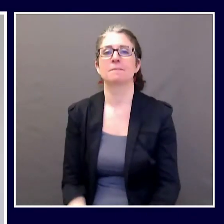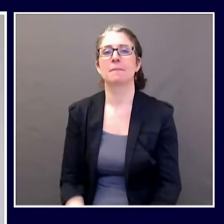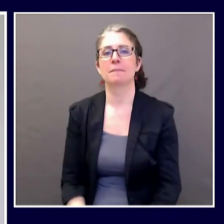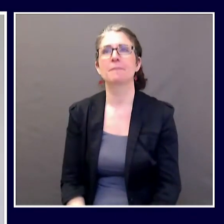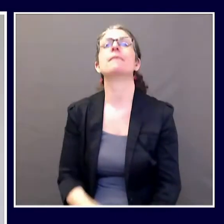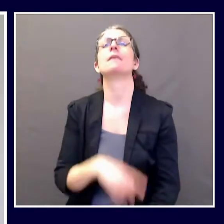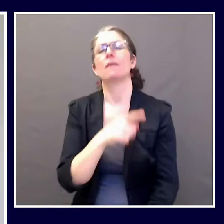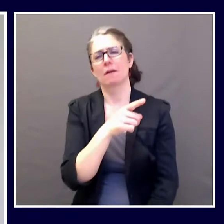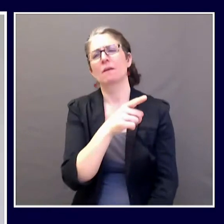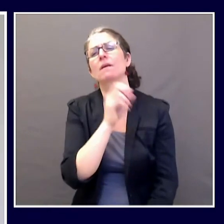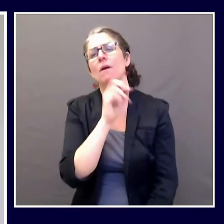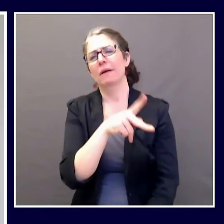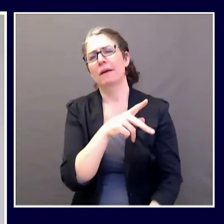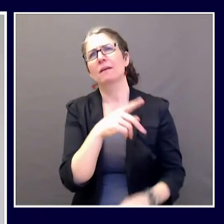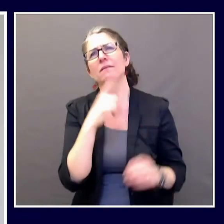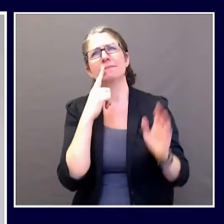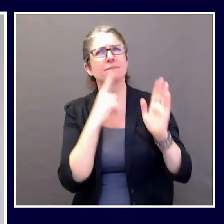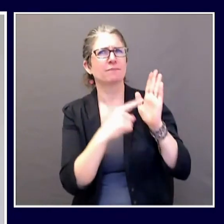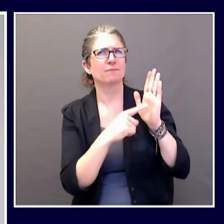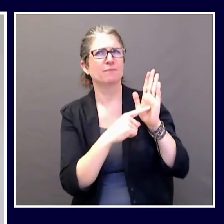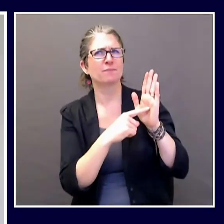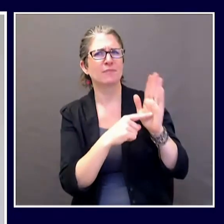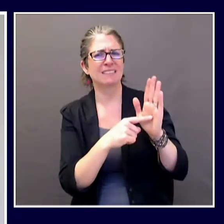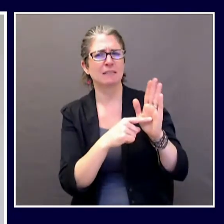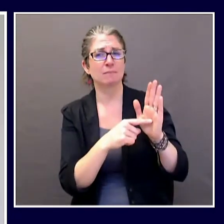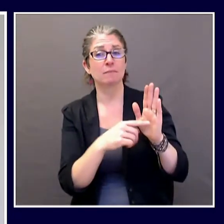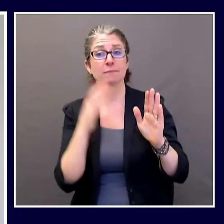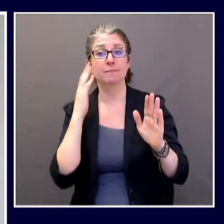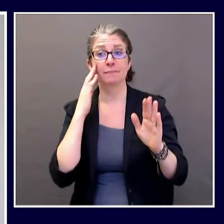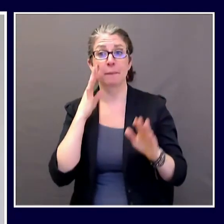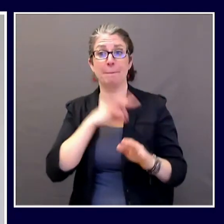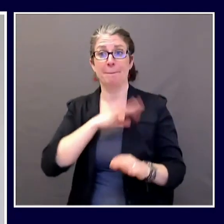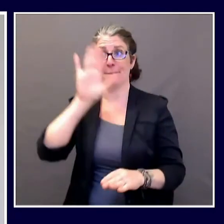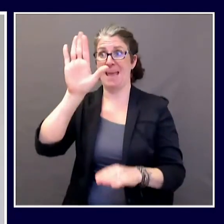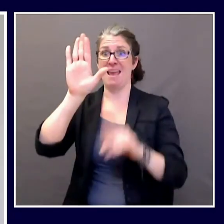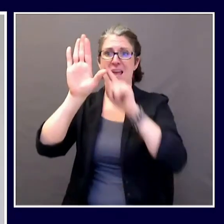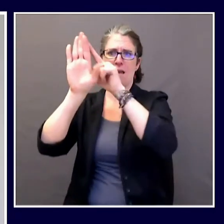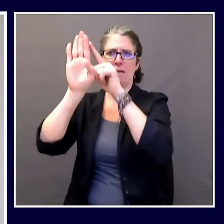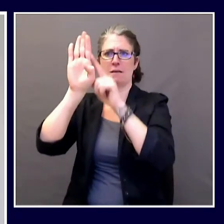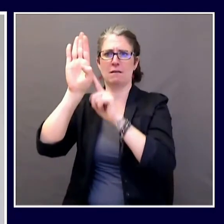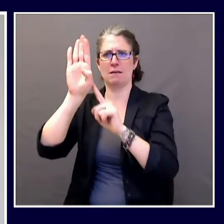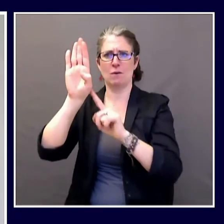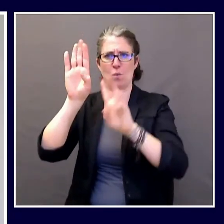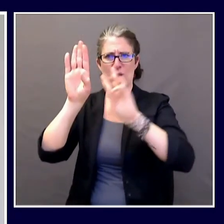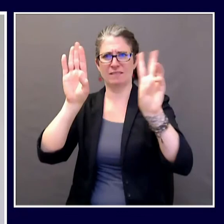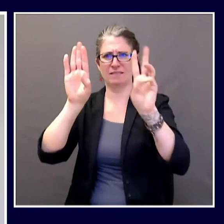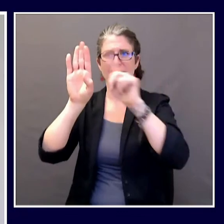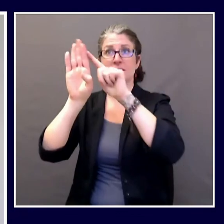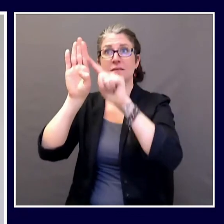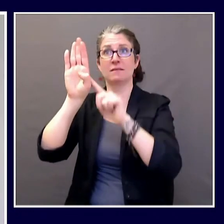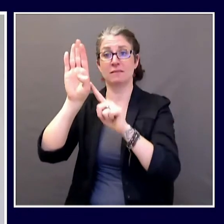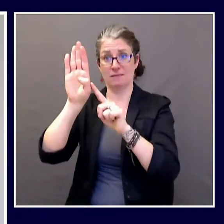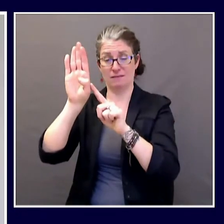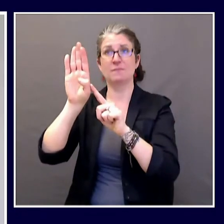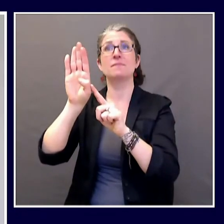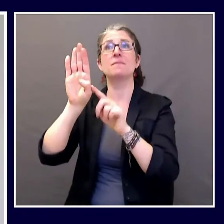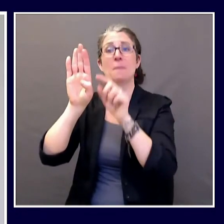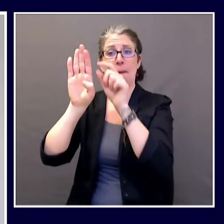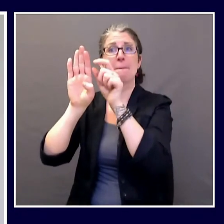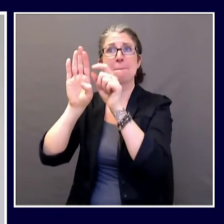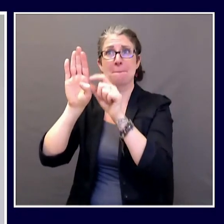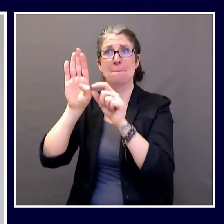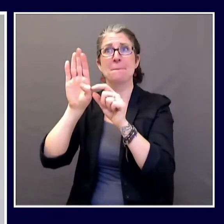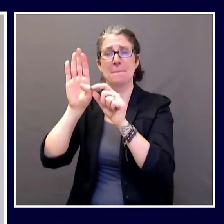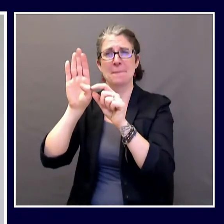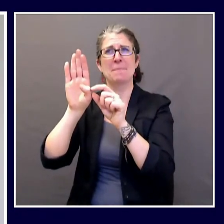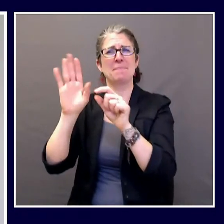counties, what is, I mean, you said, I think on Tuesday that, Johnson & Johnson, the lack of that vaccine has been an